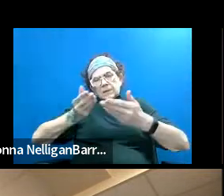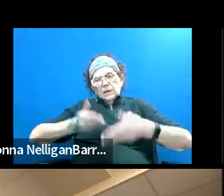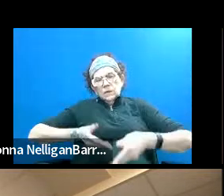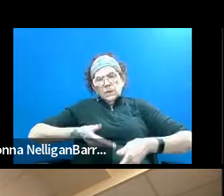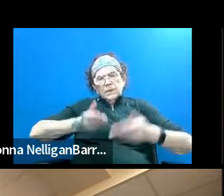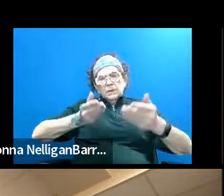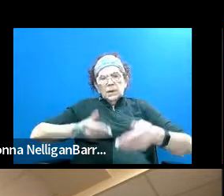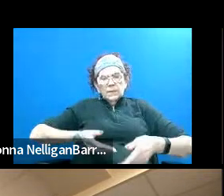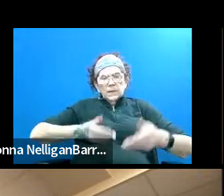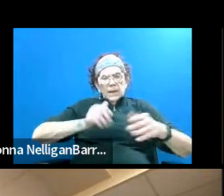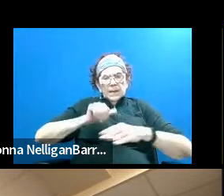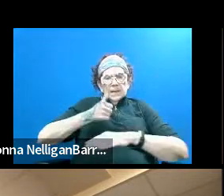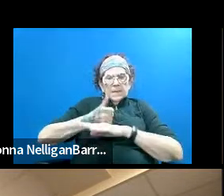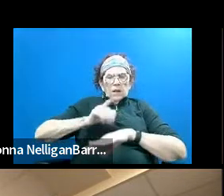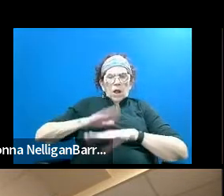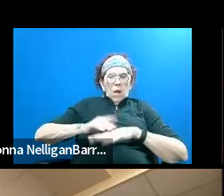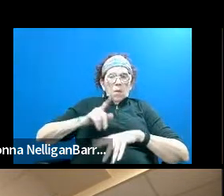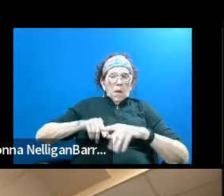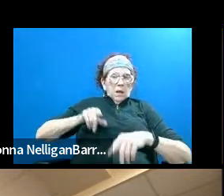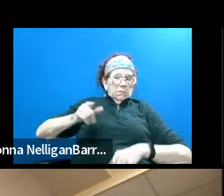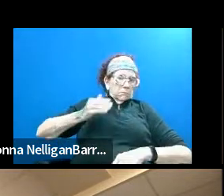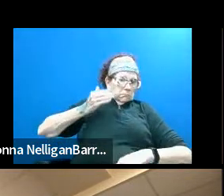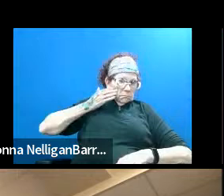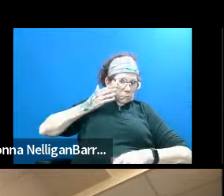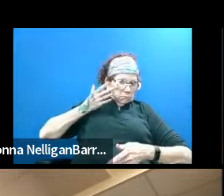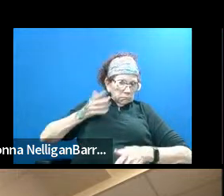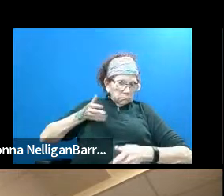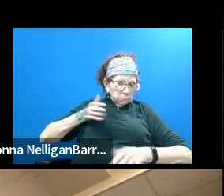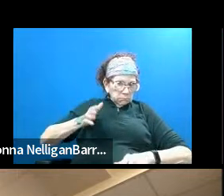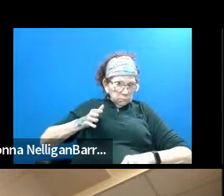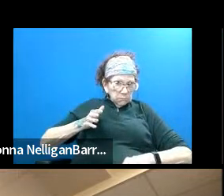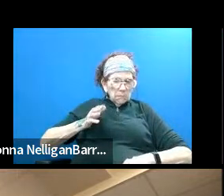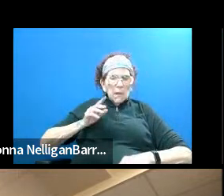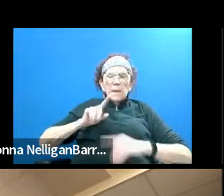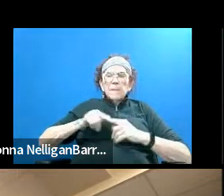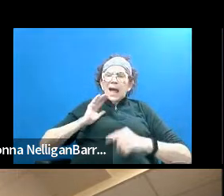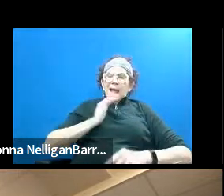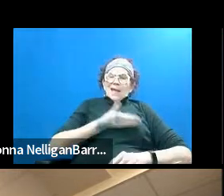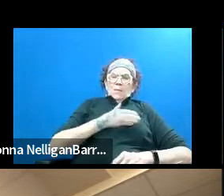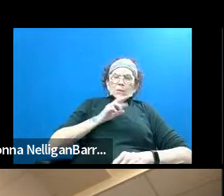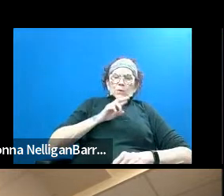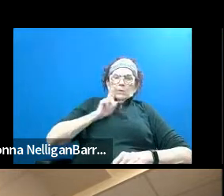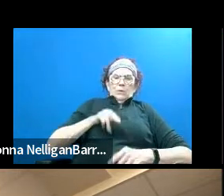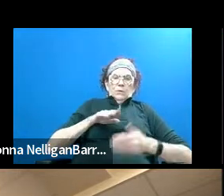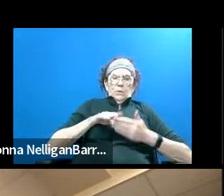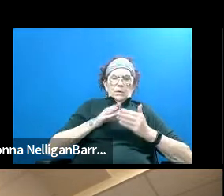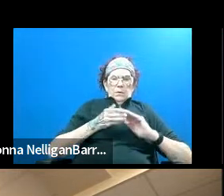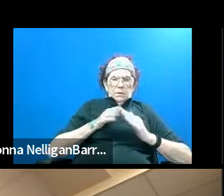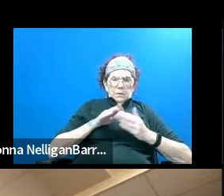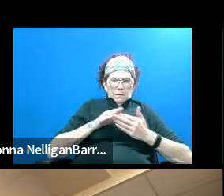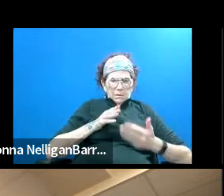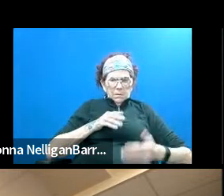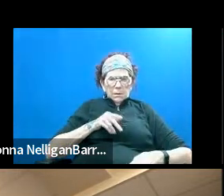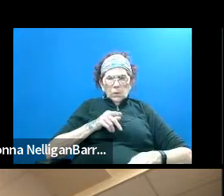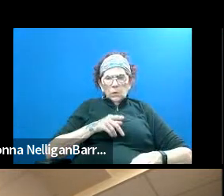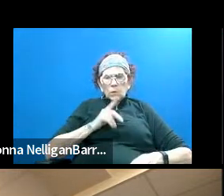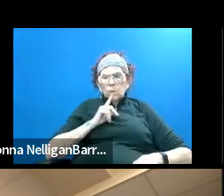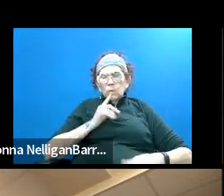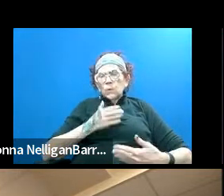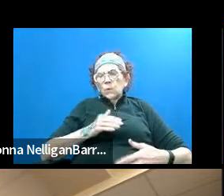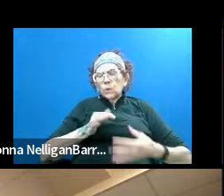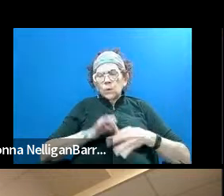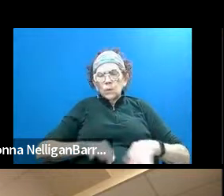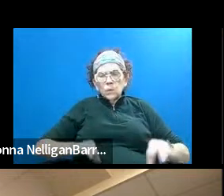on what he knows about our community, what he thinks would be most, would work best for us